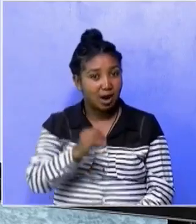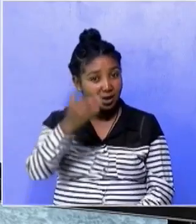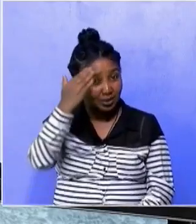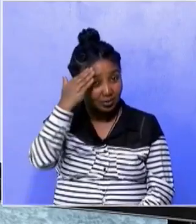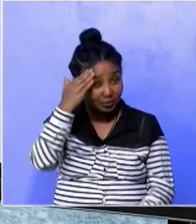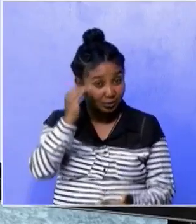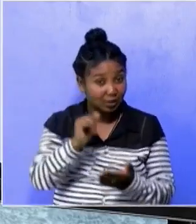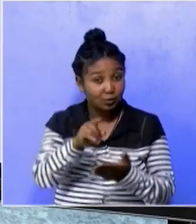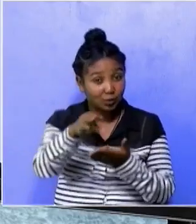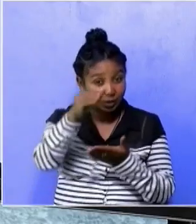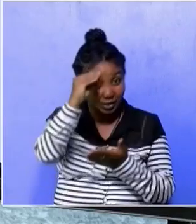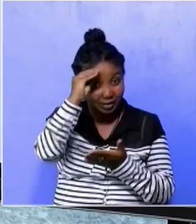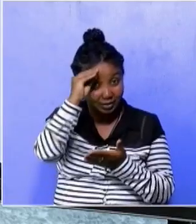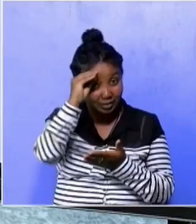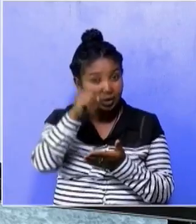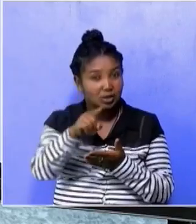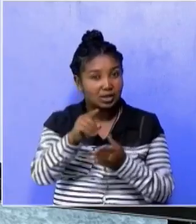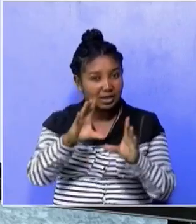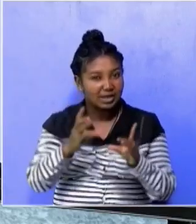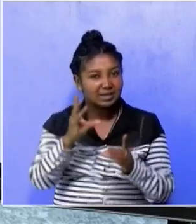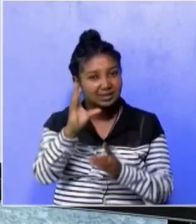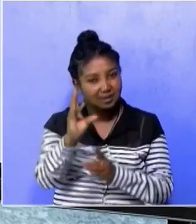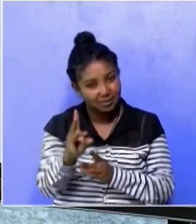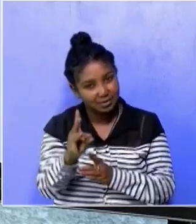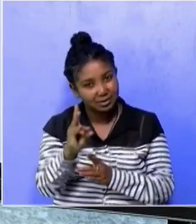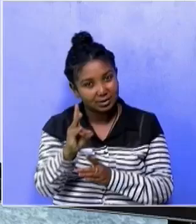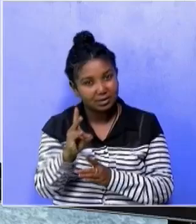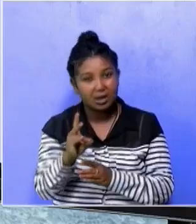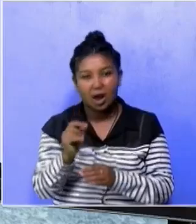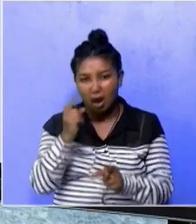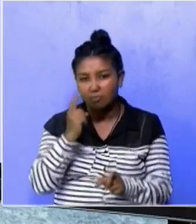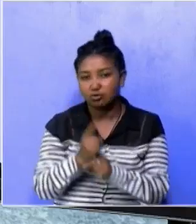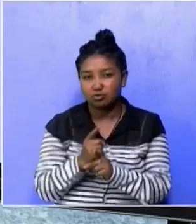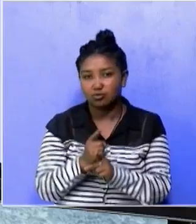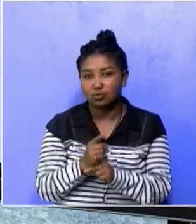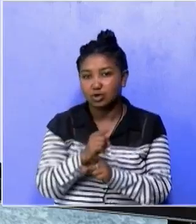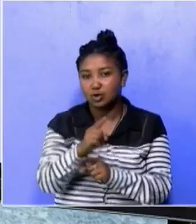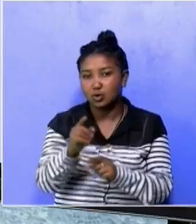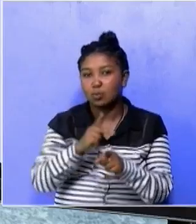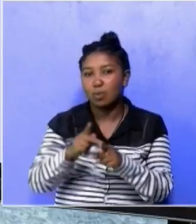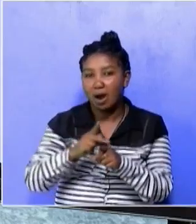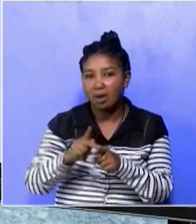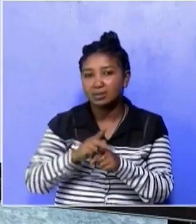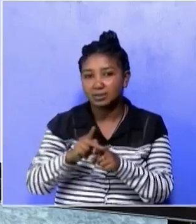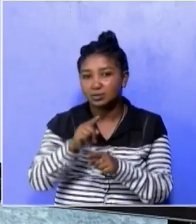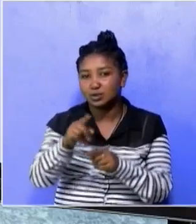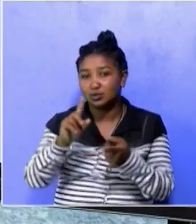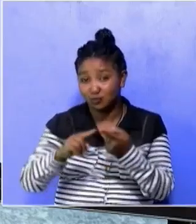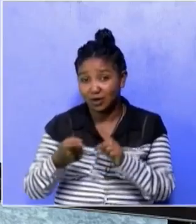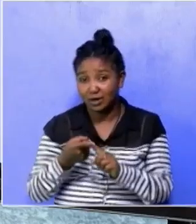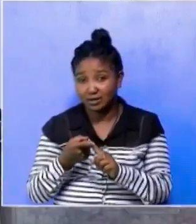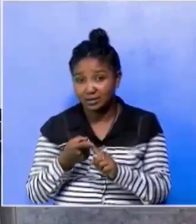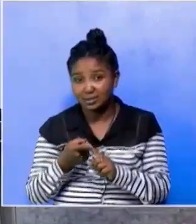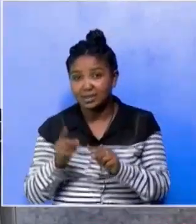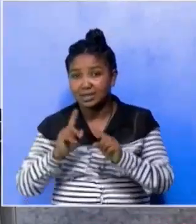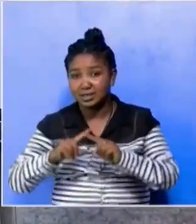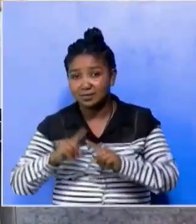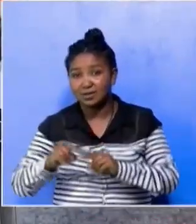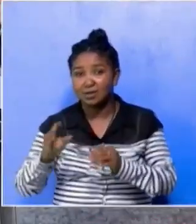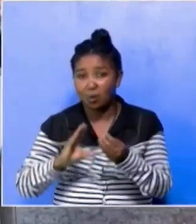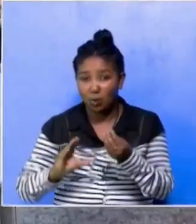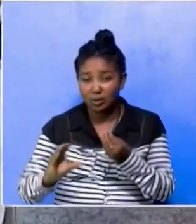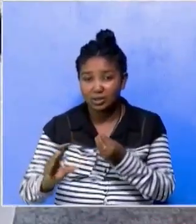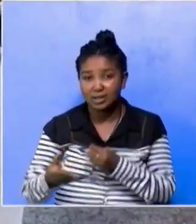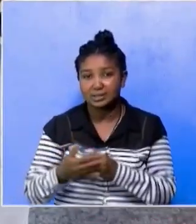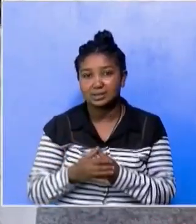that you learned it when you're in grade 7, and I'm sure that you practiced with your friends in different